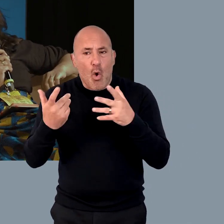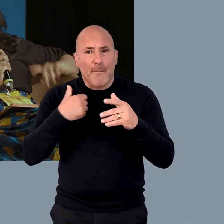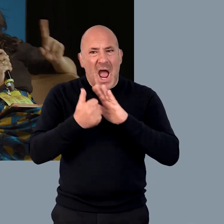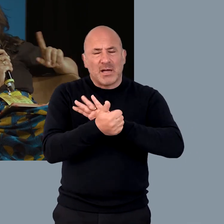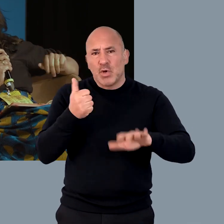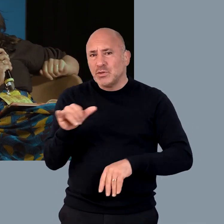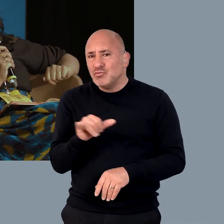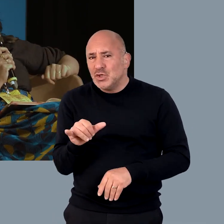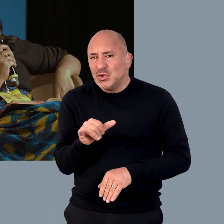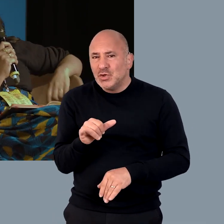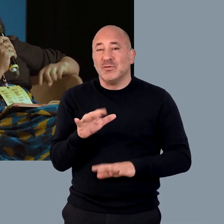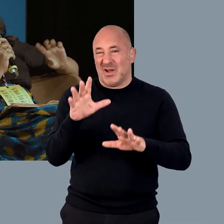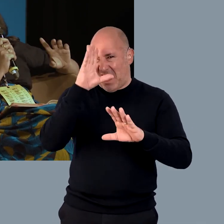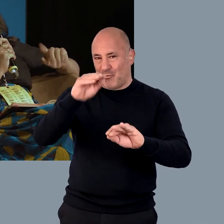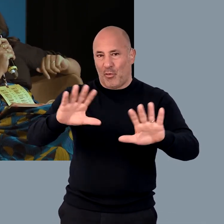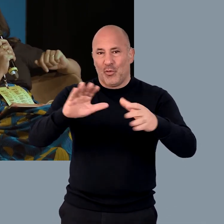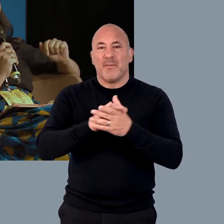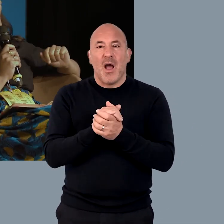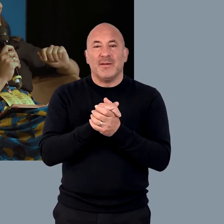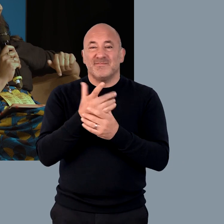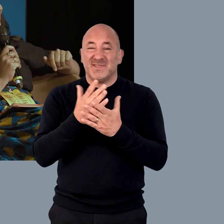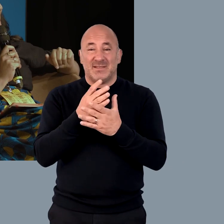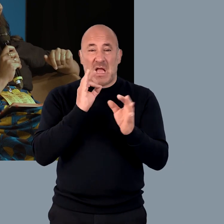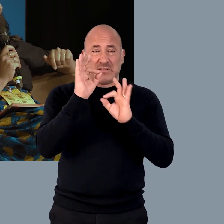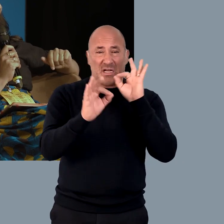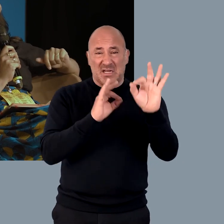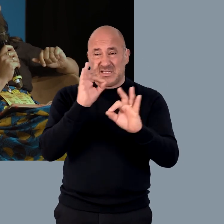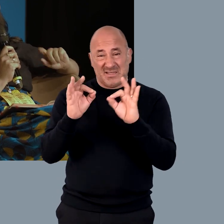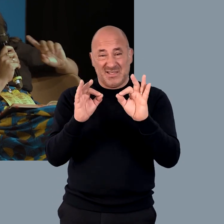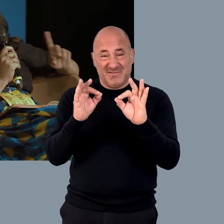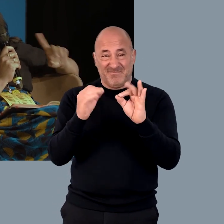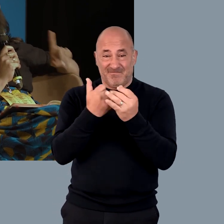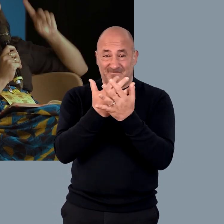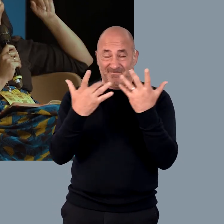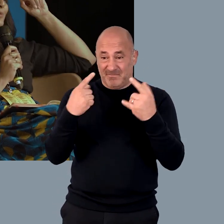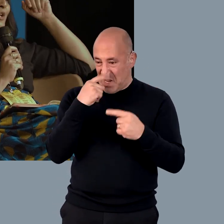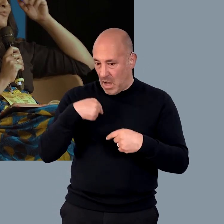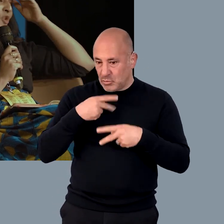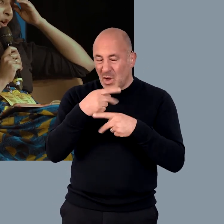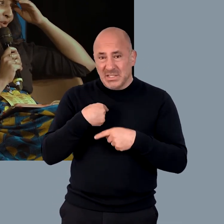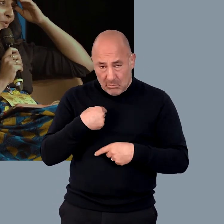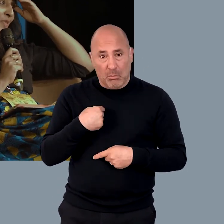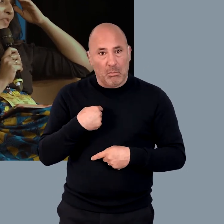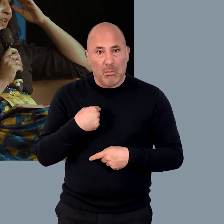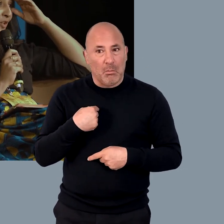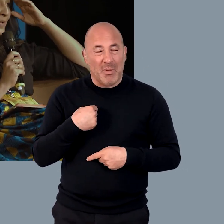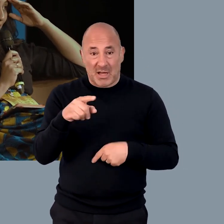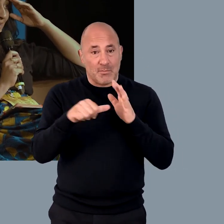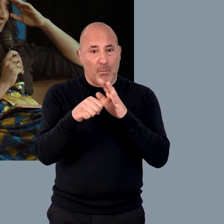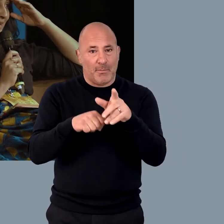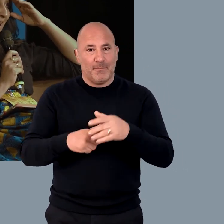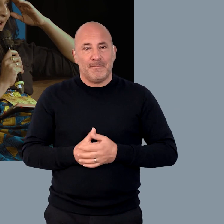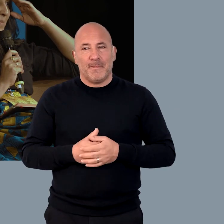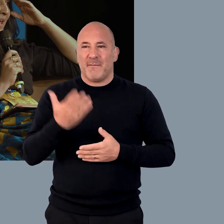diversity of your board, or you want my expertise people? Just going to put that out there. But I think the way to ask is a lot of people don't know that they could